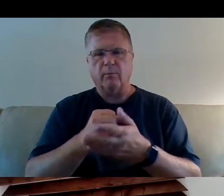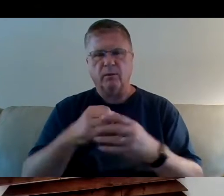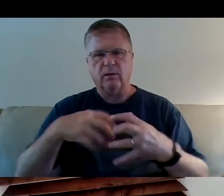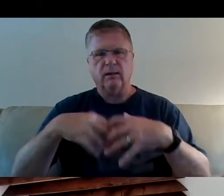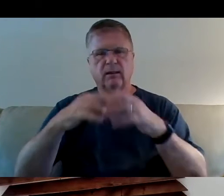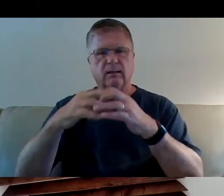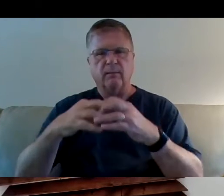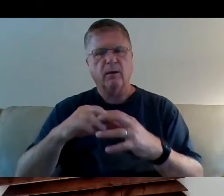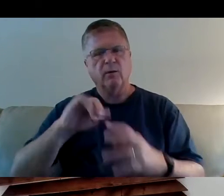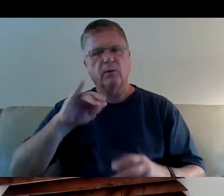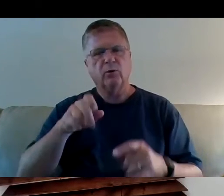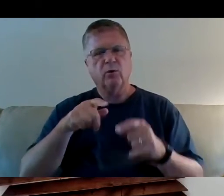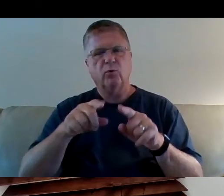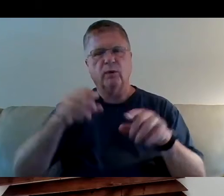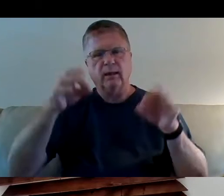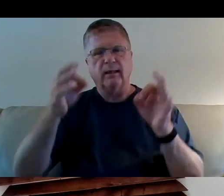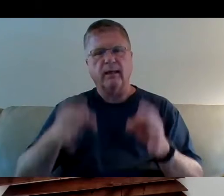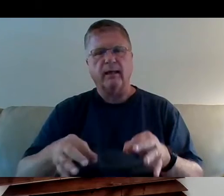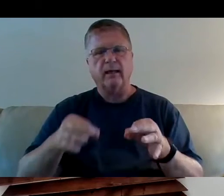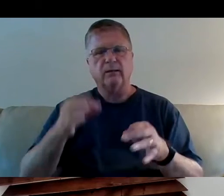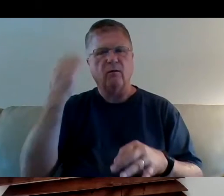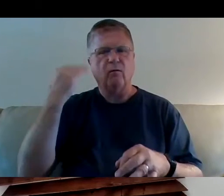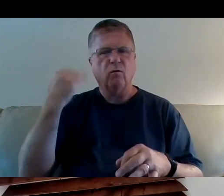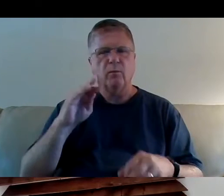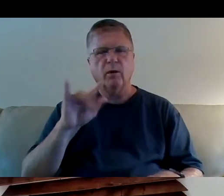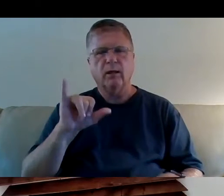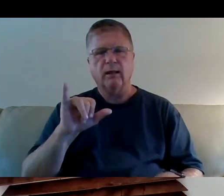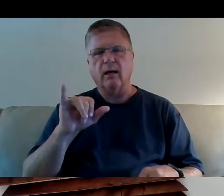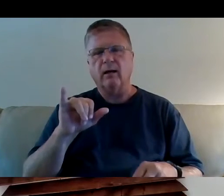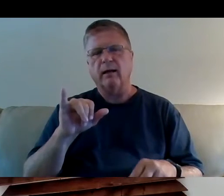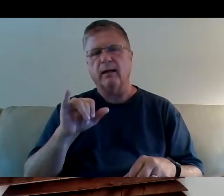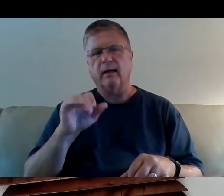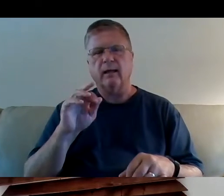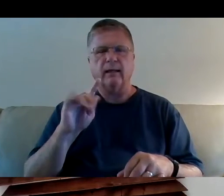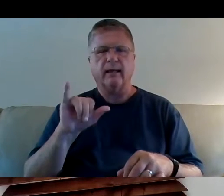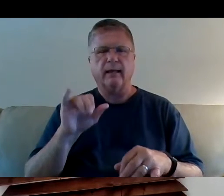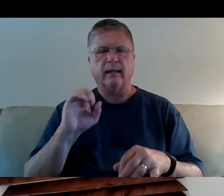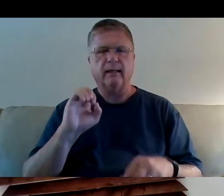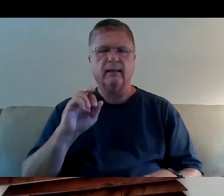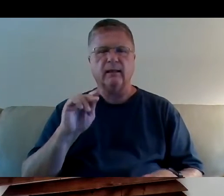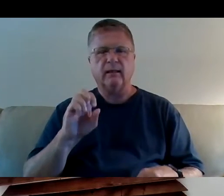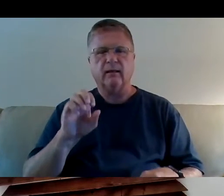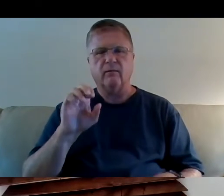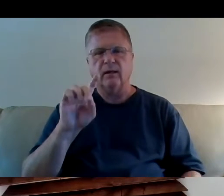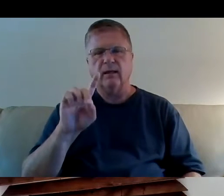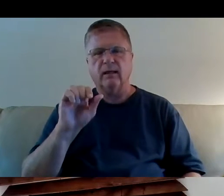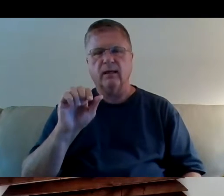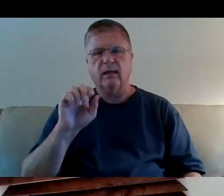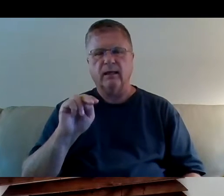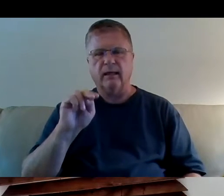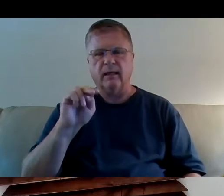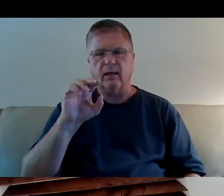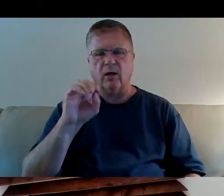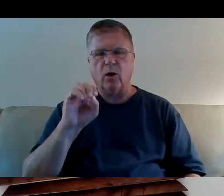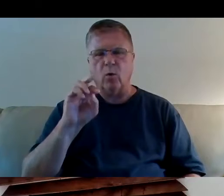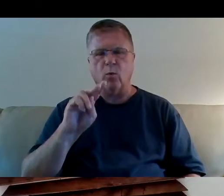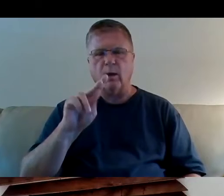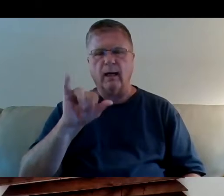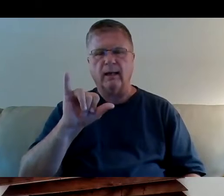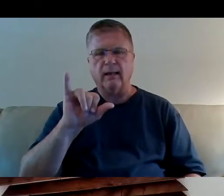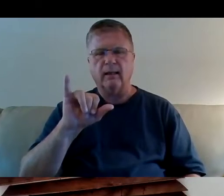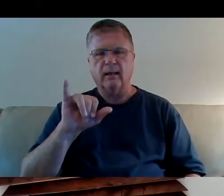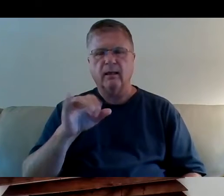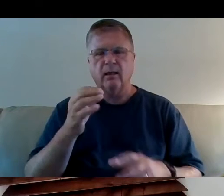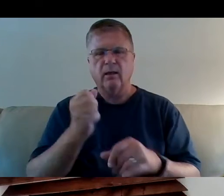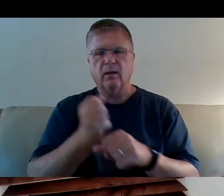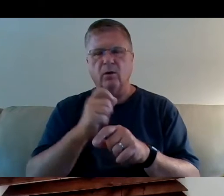dedication with former county executive Dan Rooney. He said he got Dan Honorado, I should say, got a call from Mrs. Rooney about